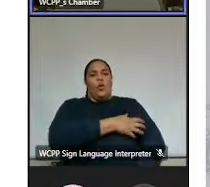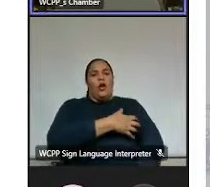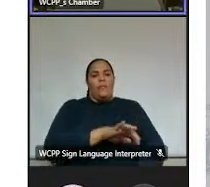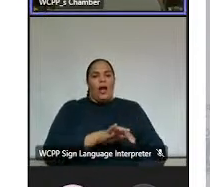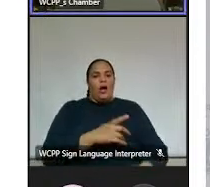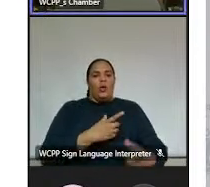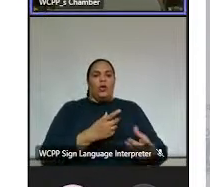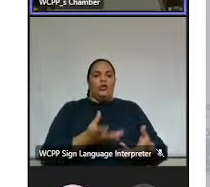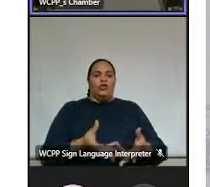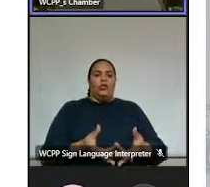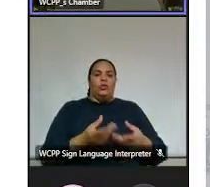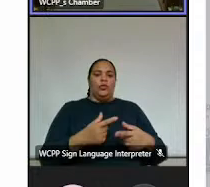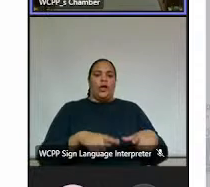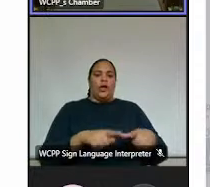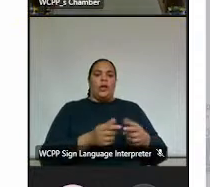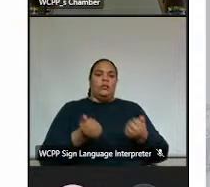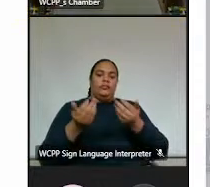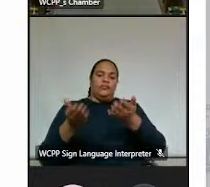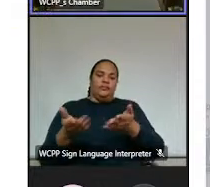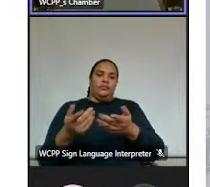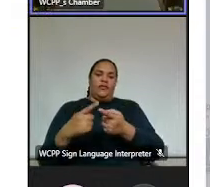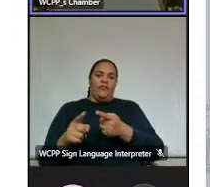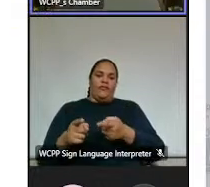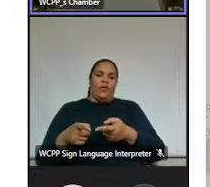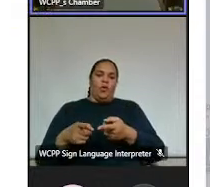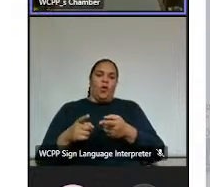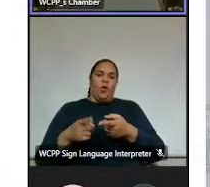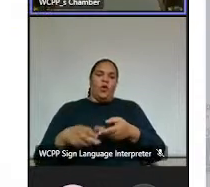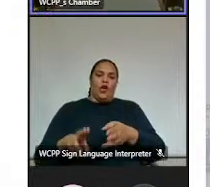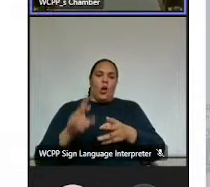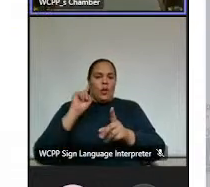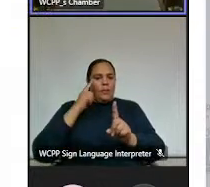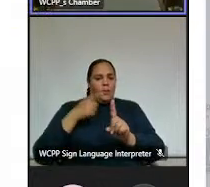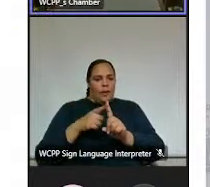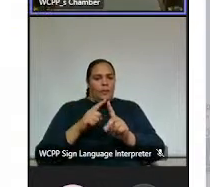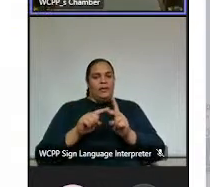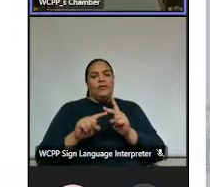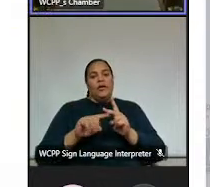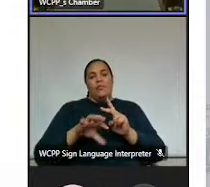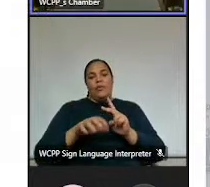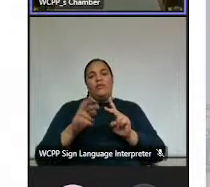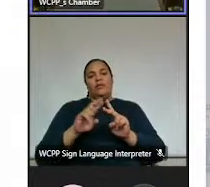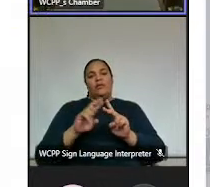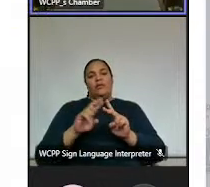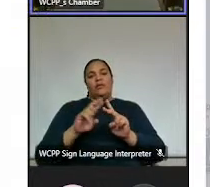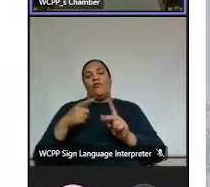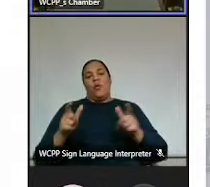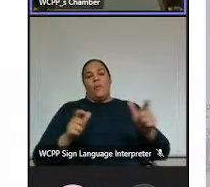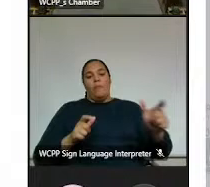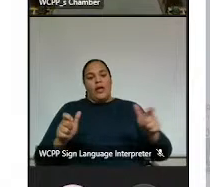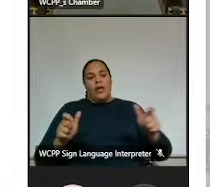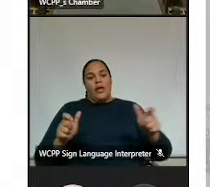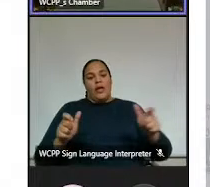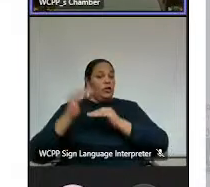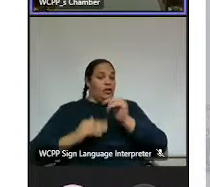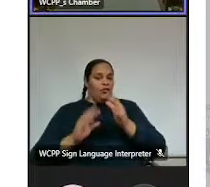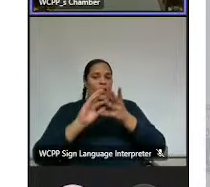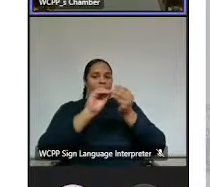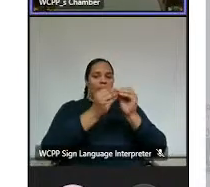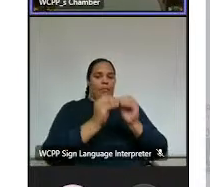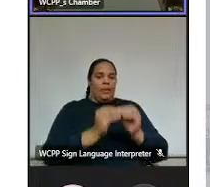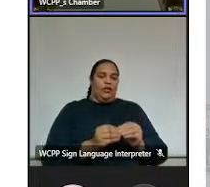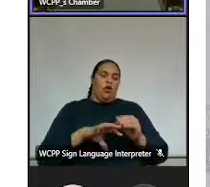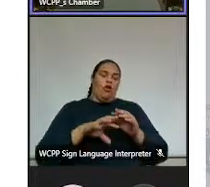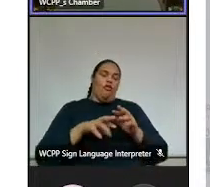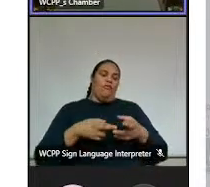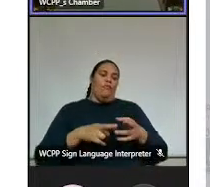expropriate land for road purposes. Province is also responsible for the management, construction, and maintenance of